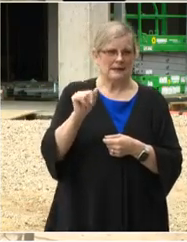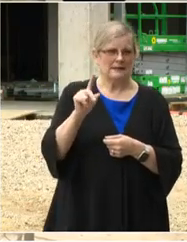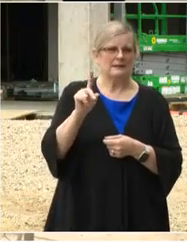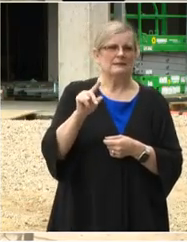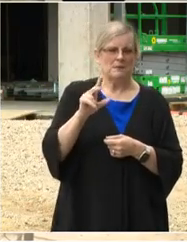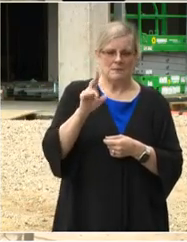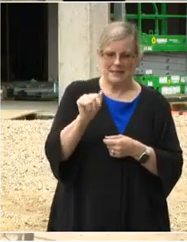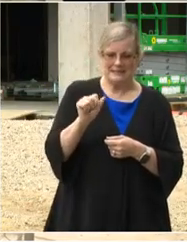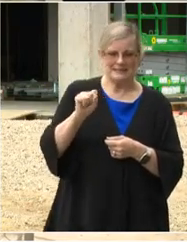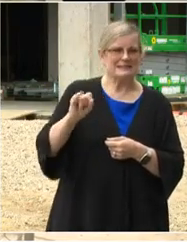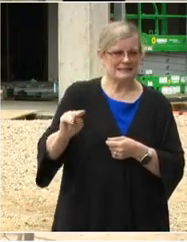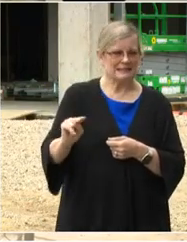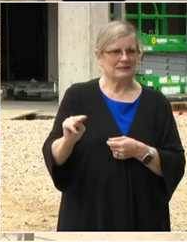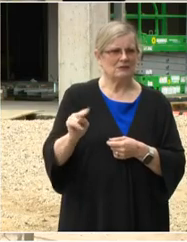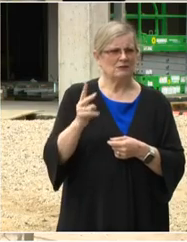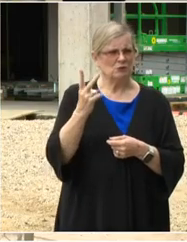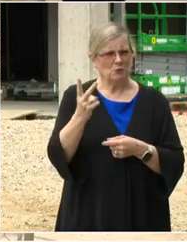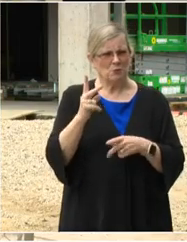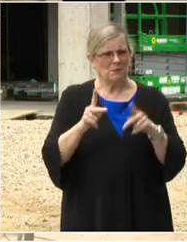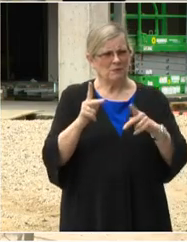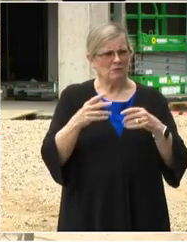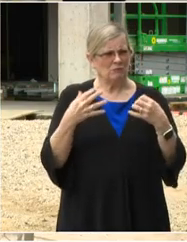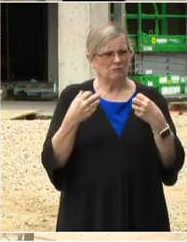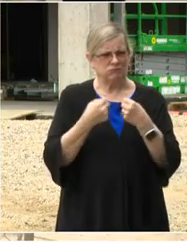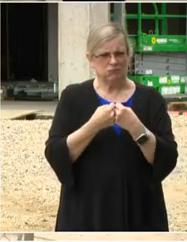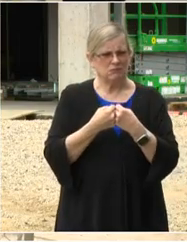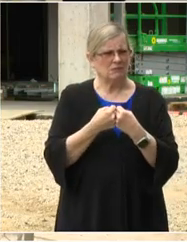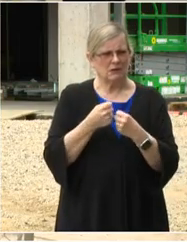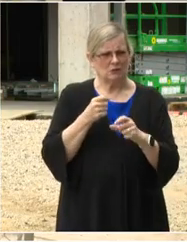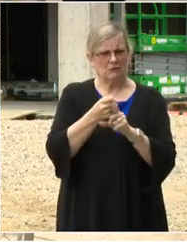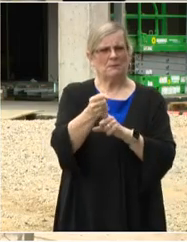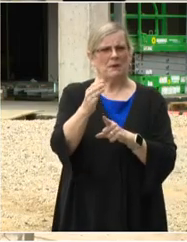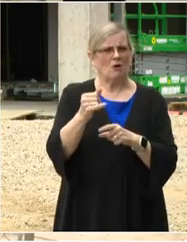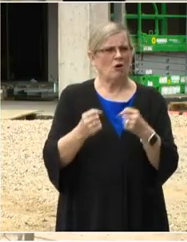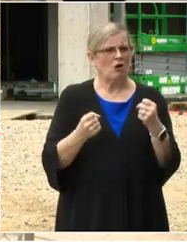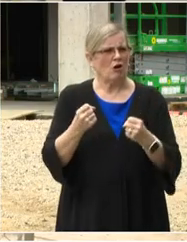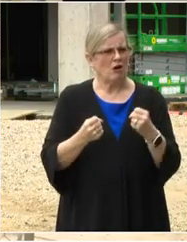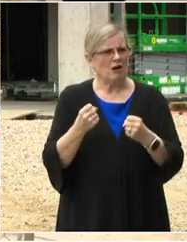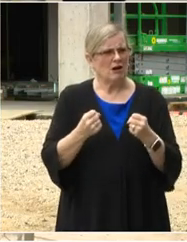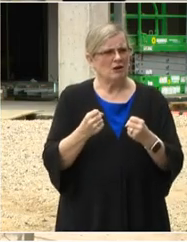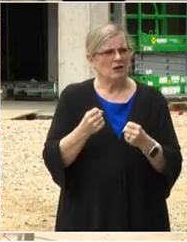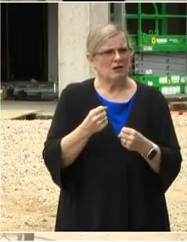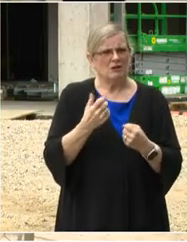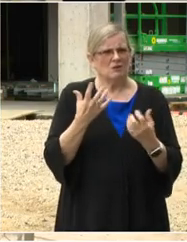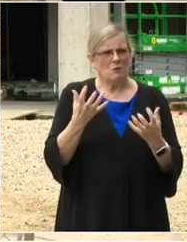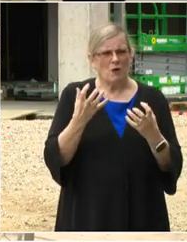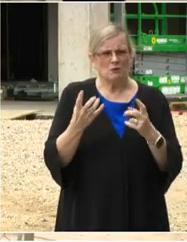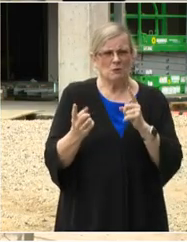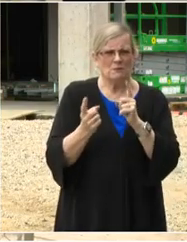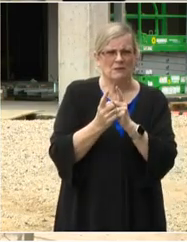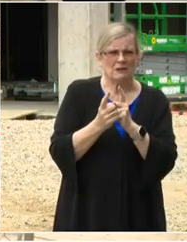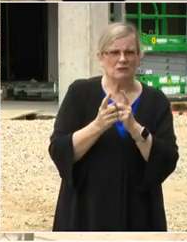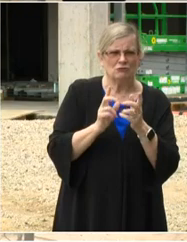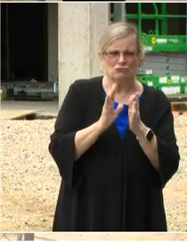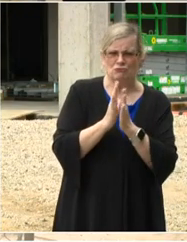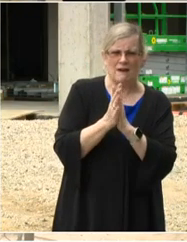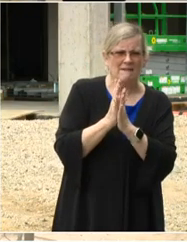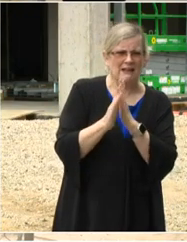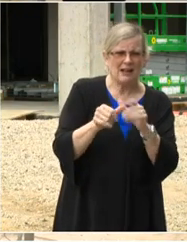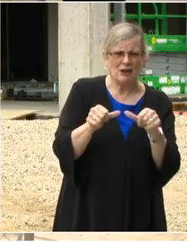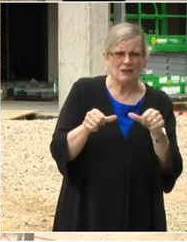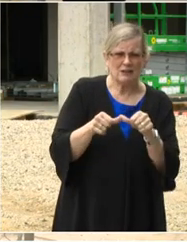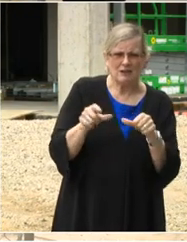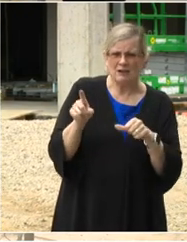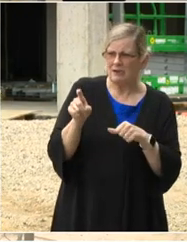calming or some talks with the feds about that area, reducing traffic down there. Have those talks gone anywhere? Can you update us on that at